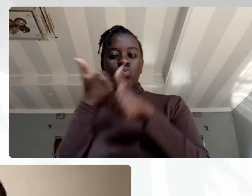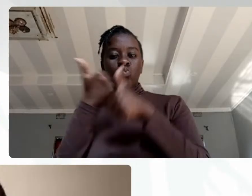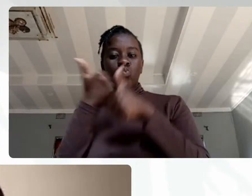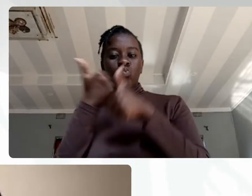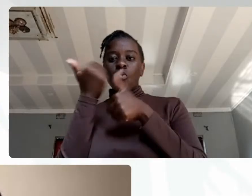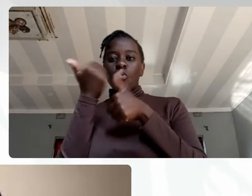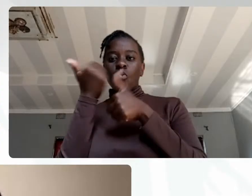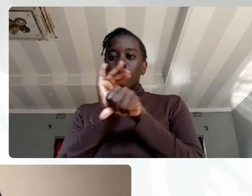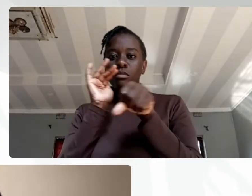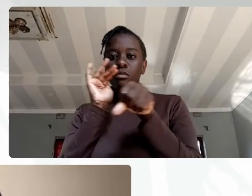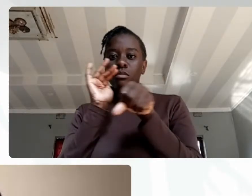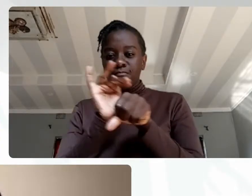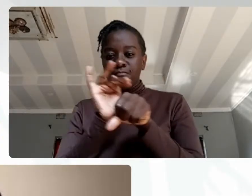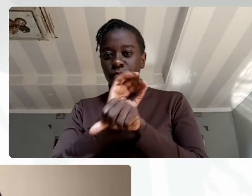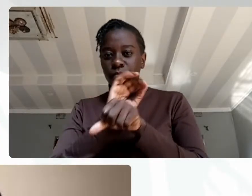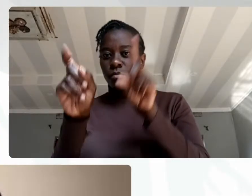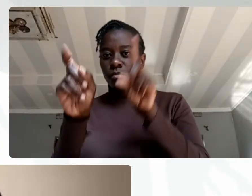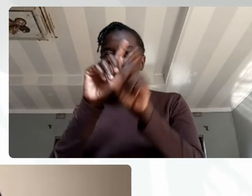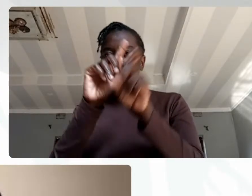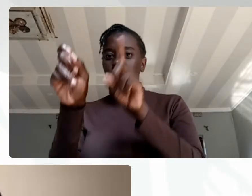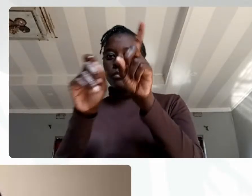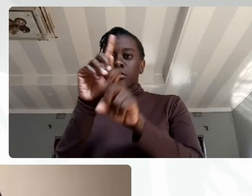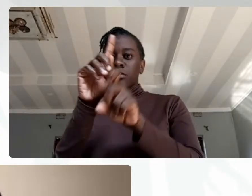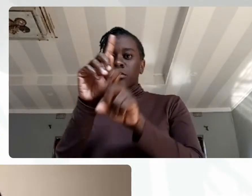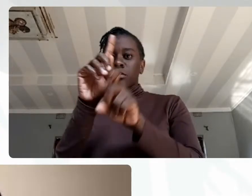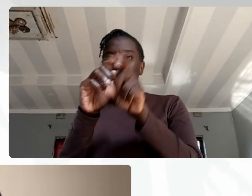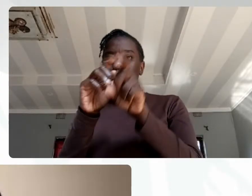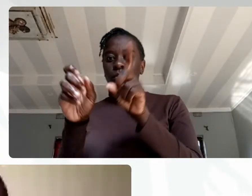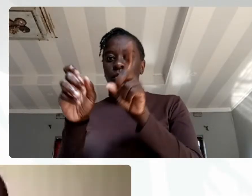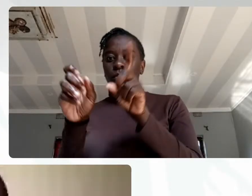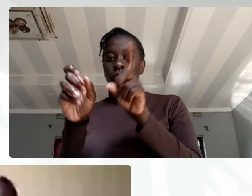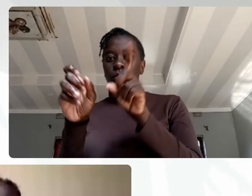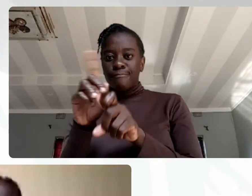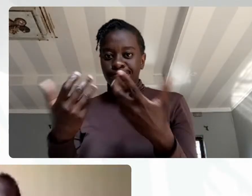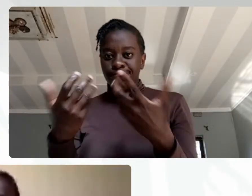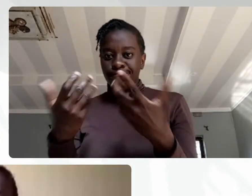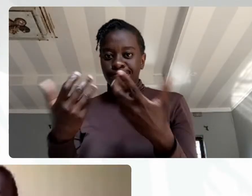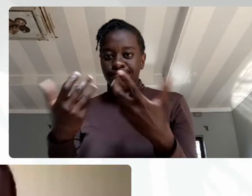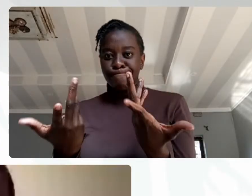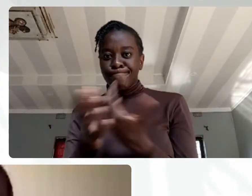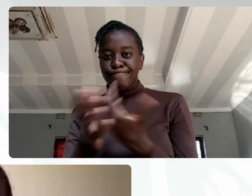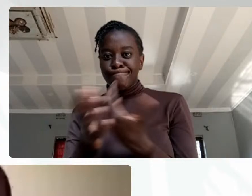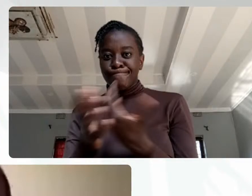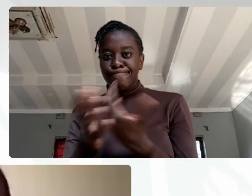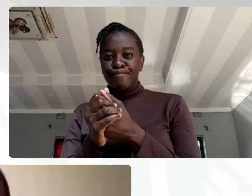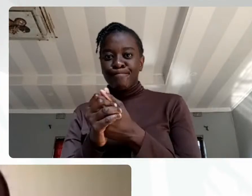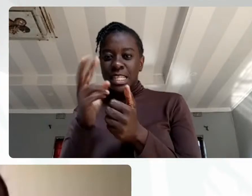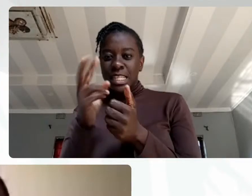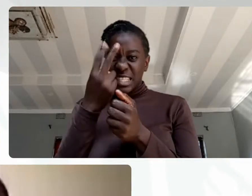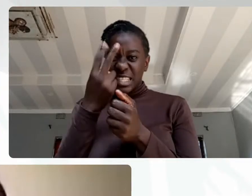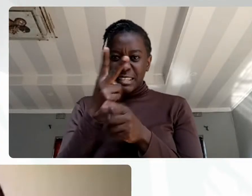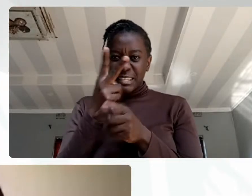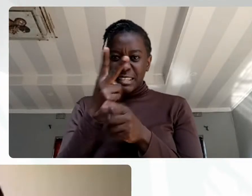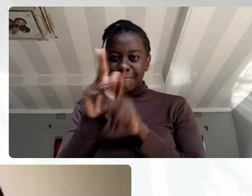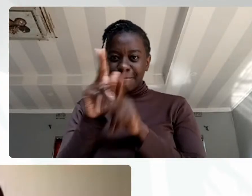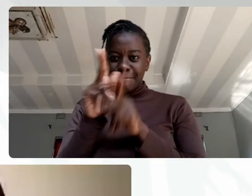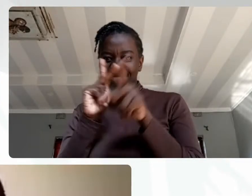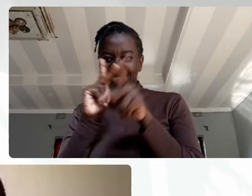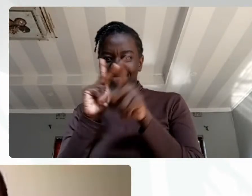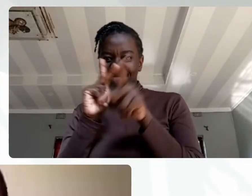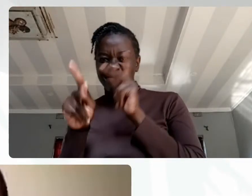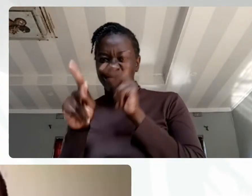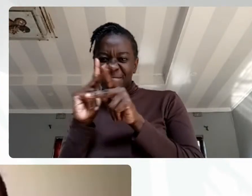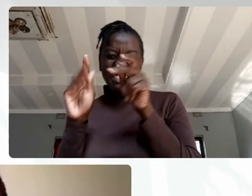as well, we just started the conversation, and it seems like people still want to know more on how exactly they can prevent either